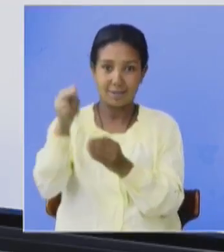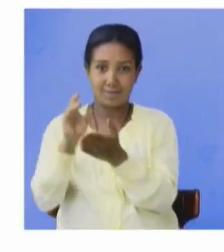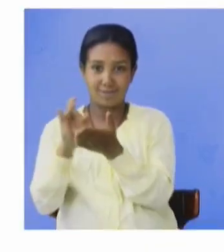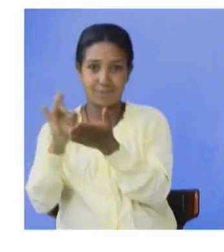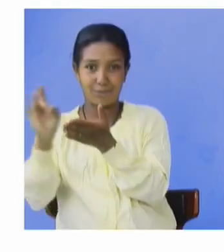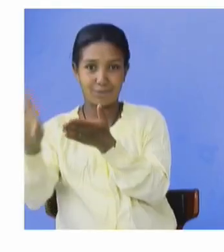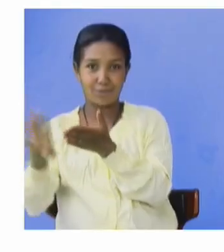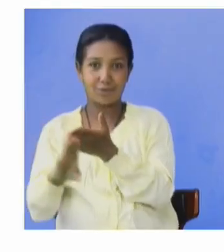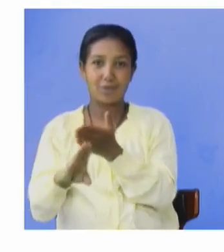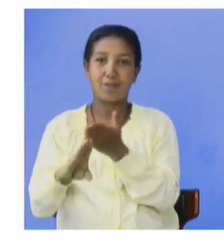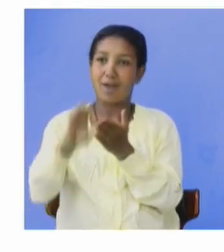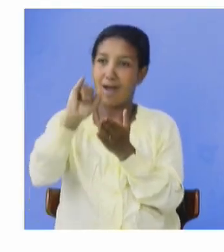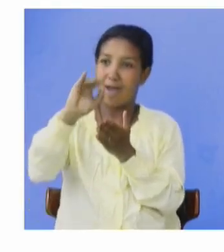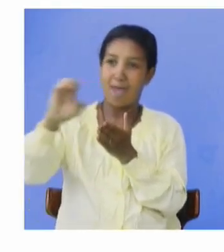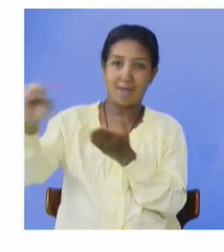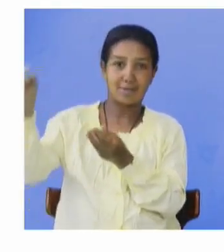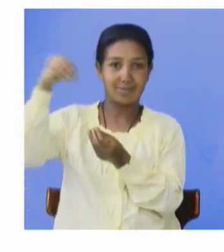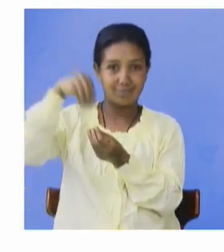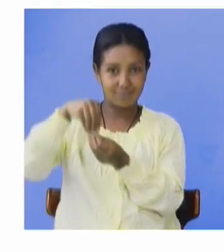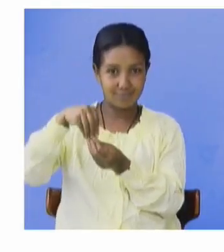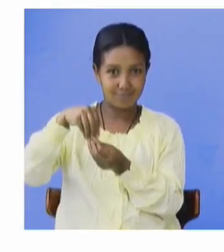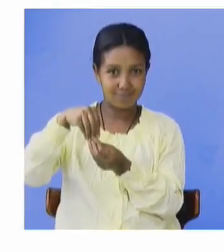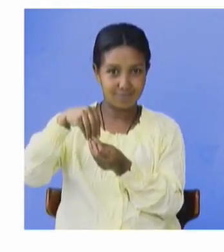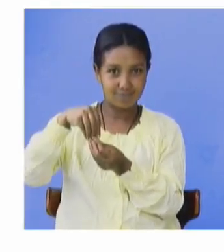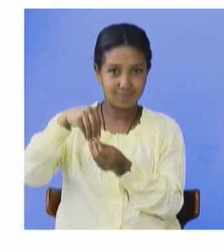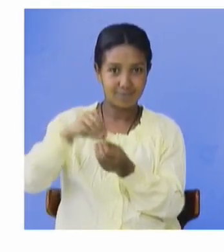it studies.